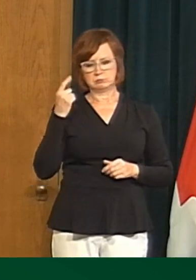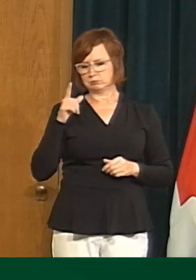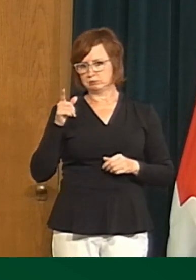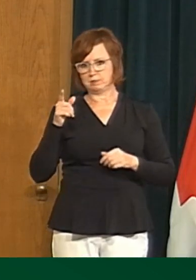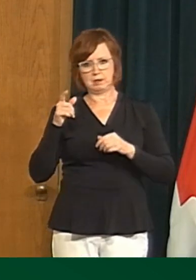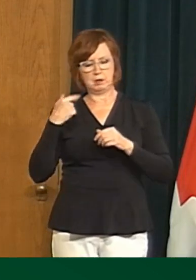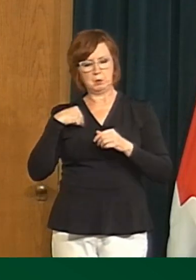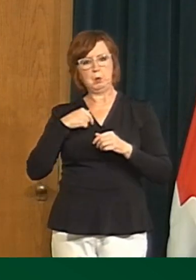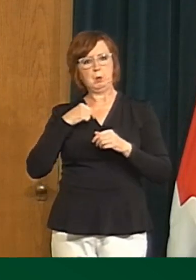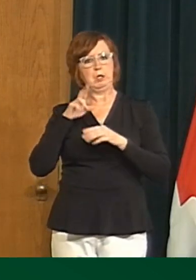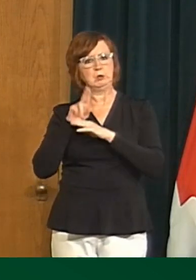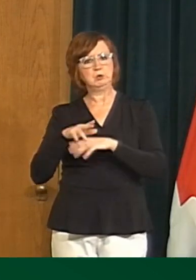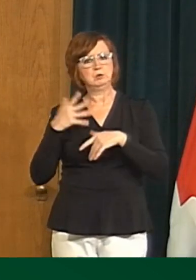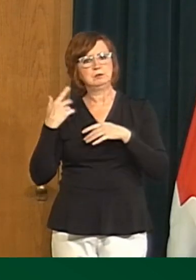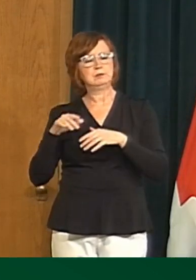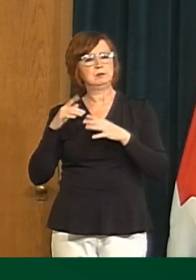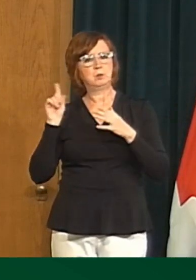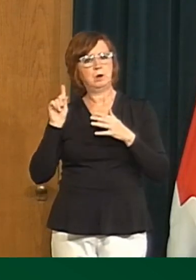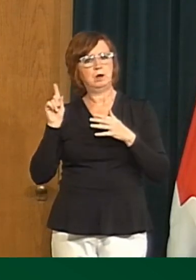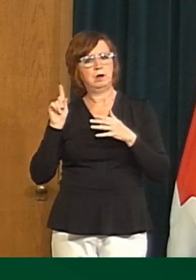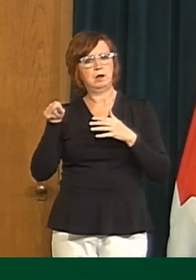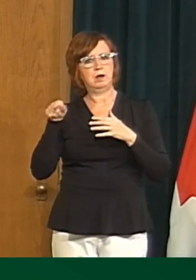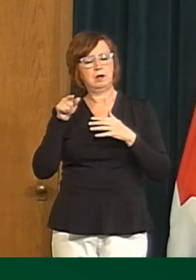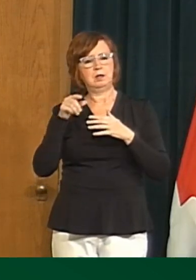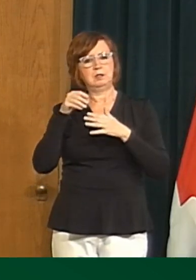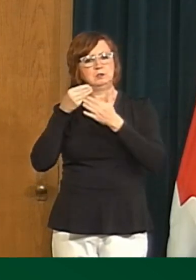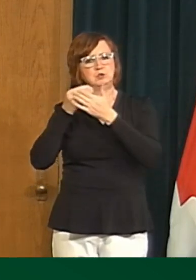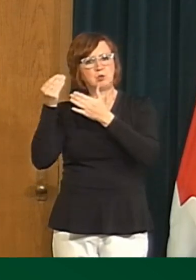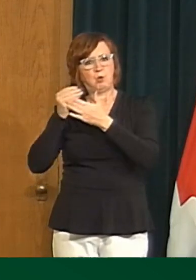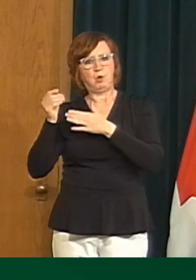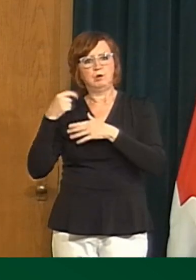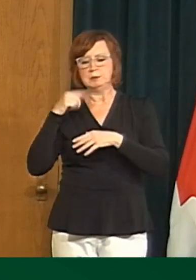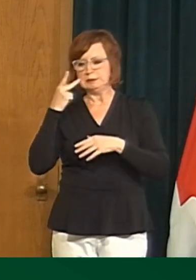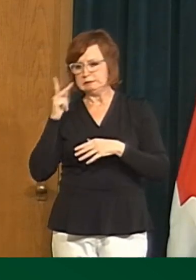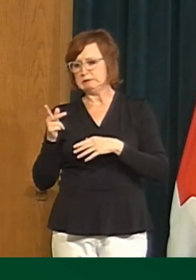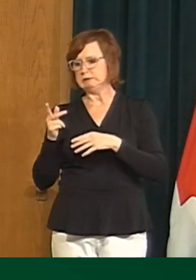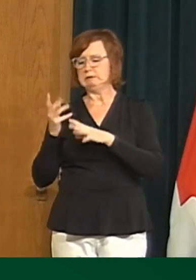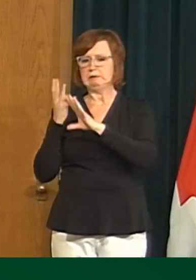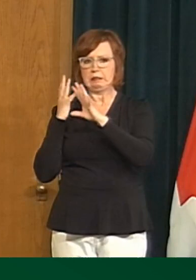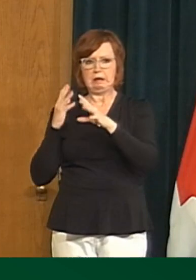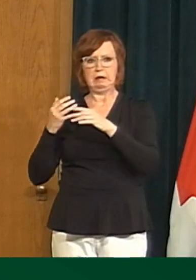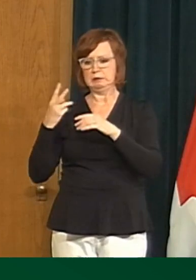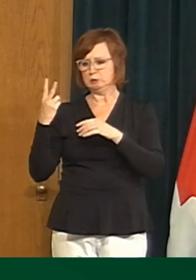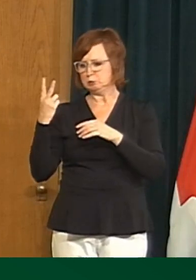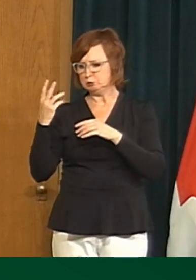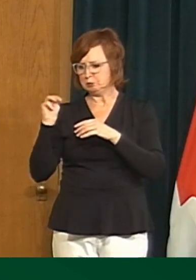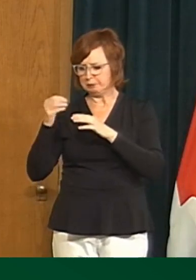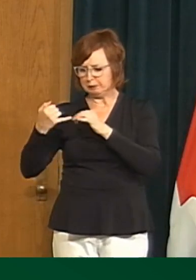it's in an office setting. We're currently working through what a